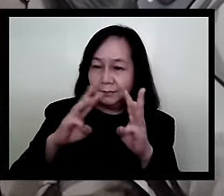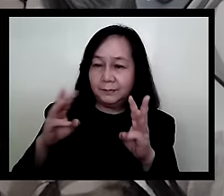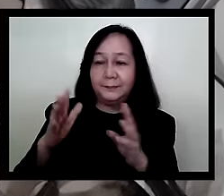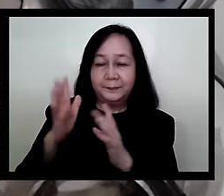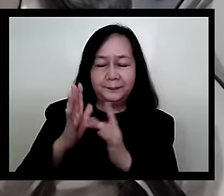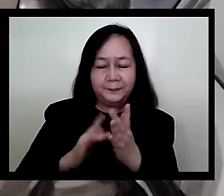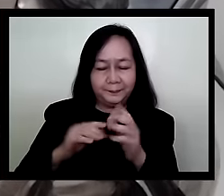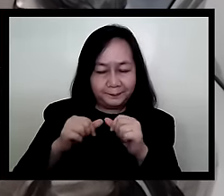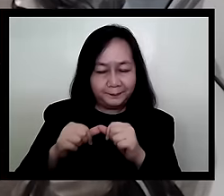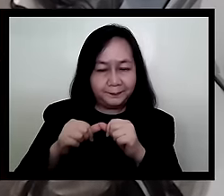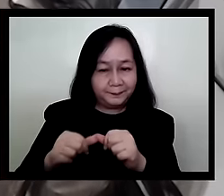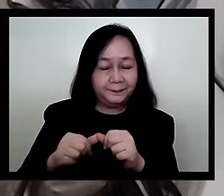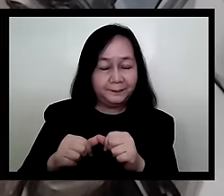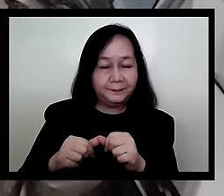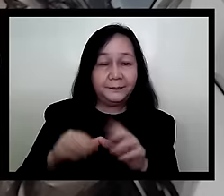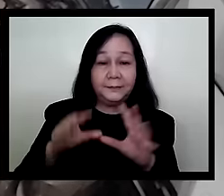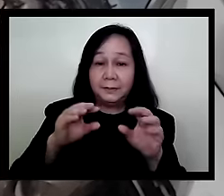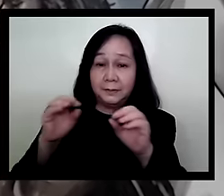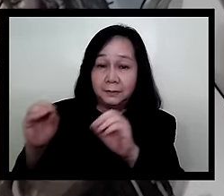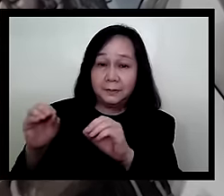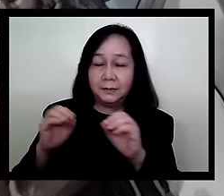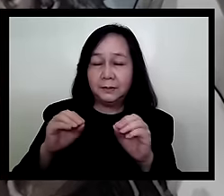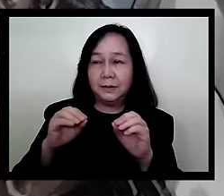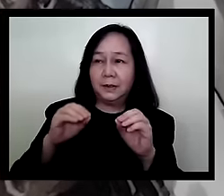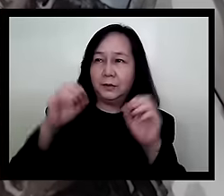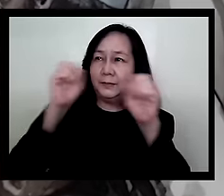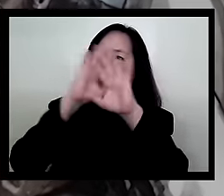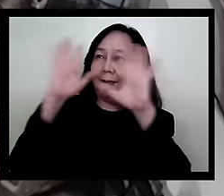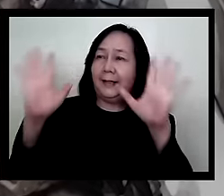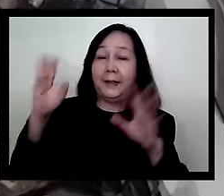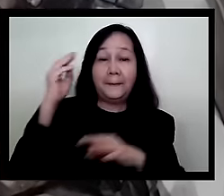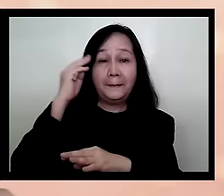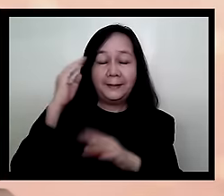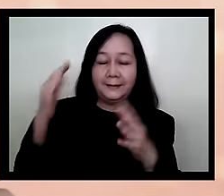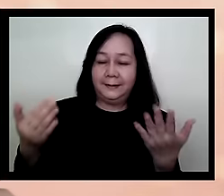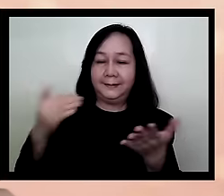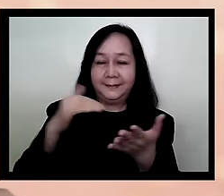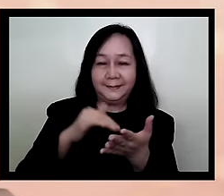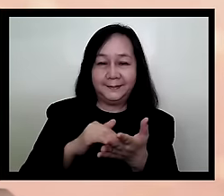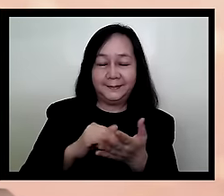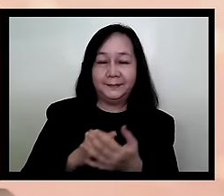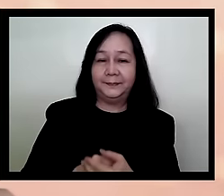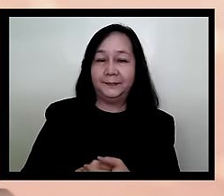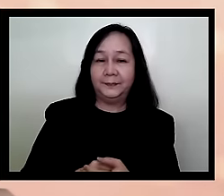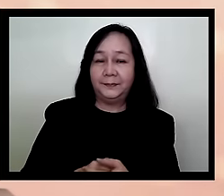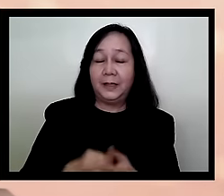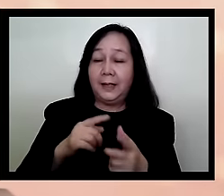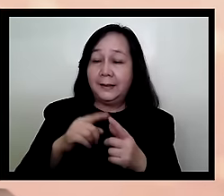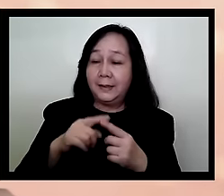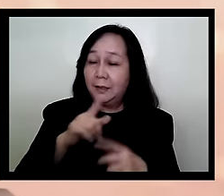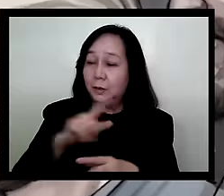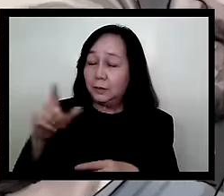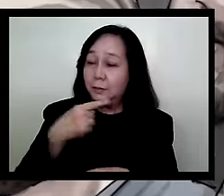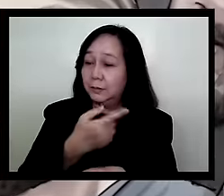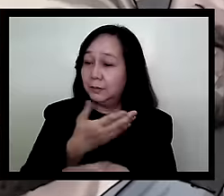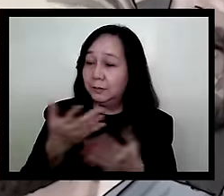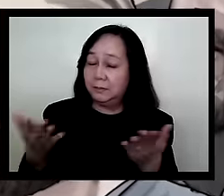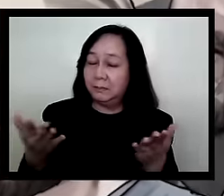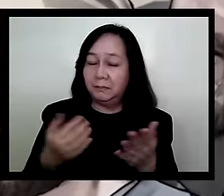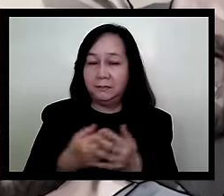again Illuminating their minds again about his truth then the Lord told